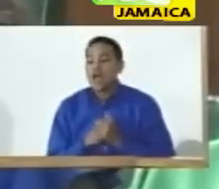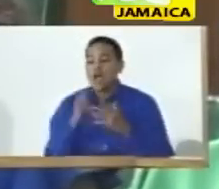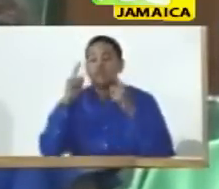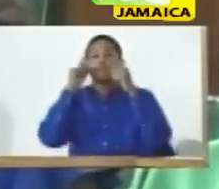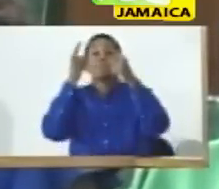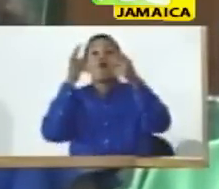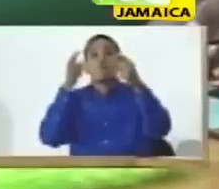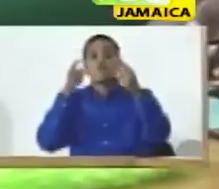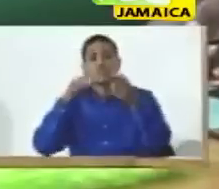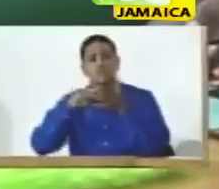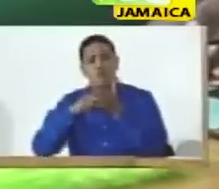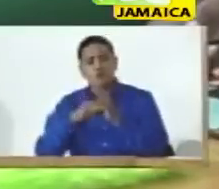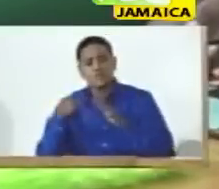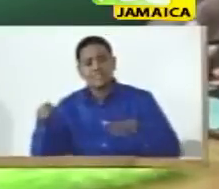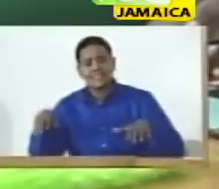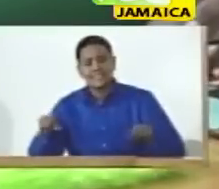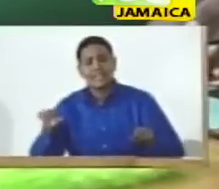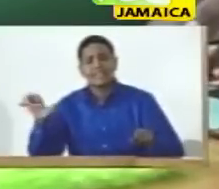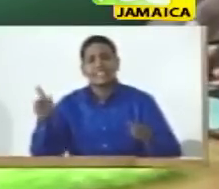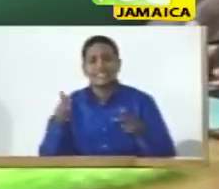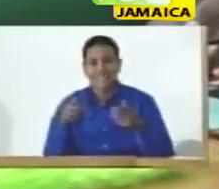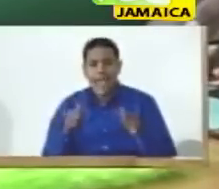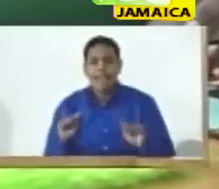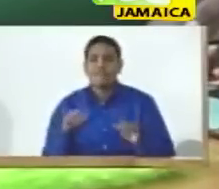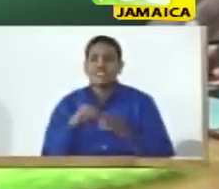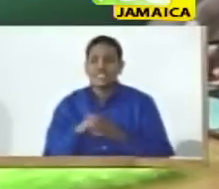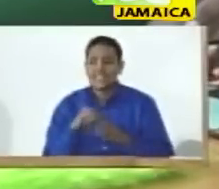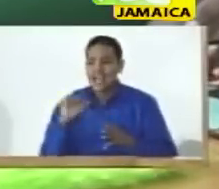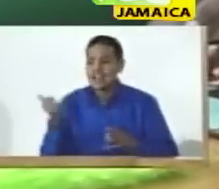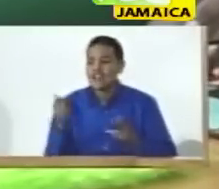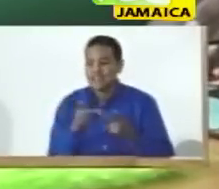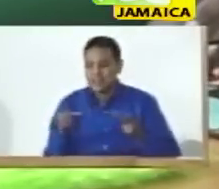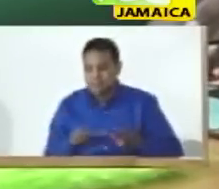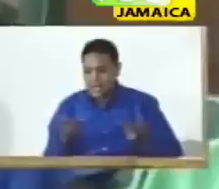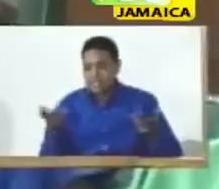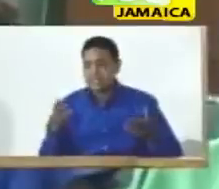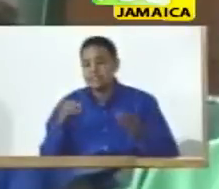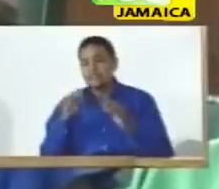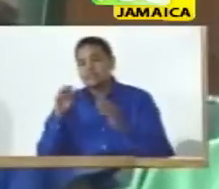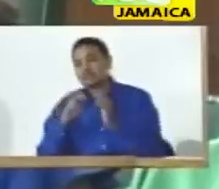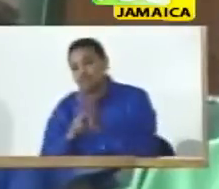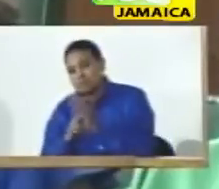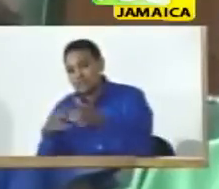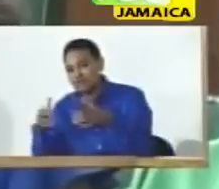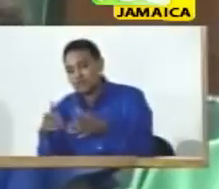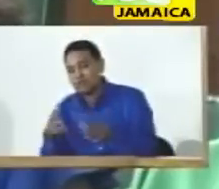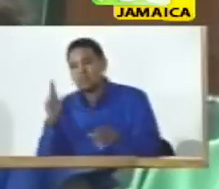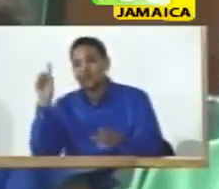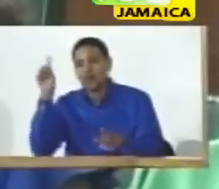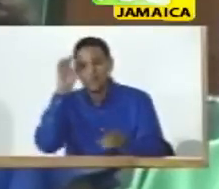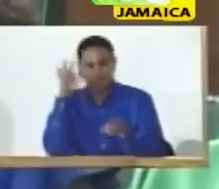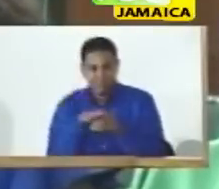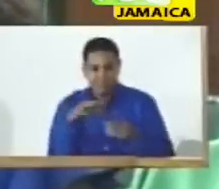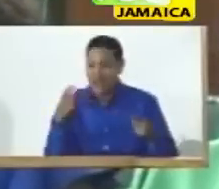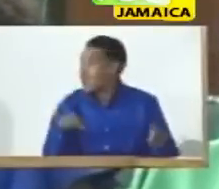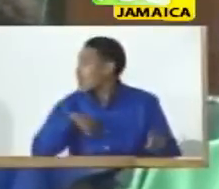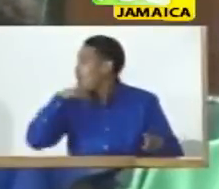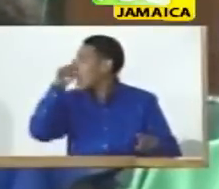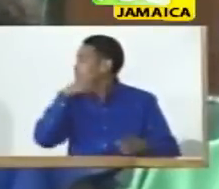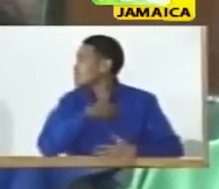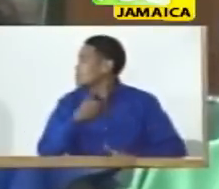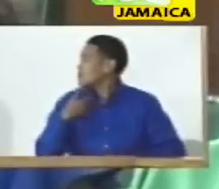he takes his efforts to another place. So, Mr. President, I ask that colleagues join